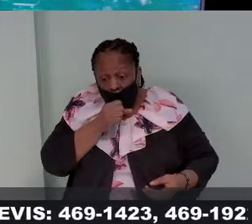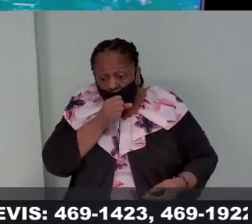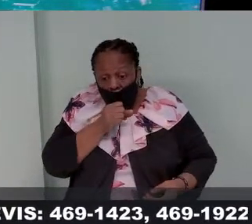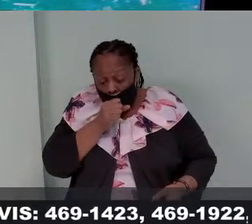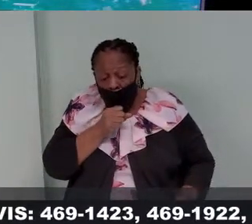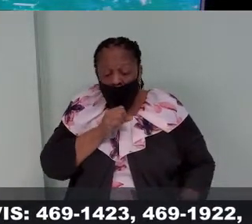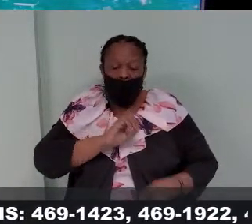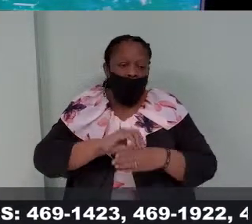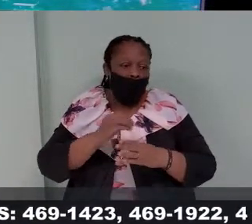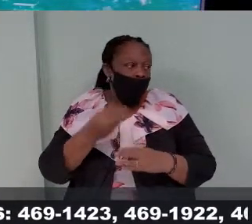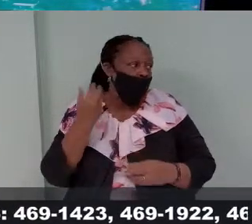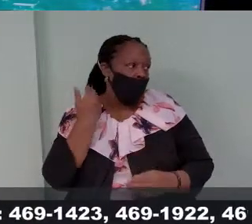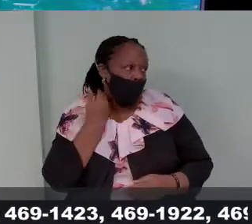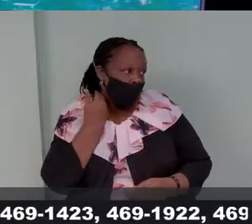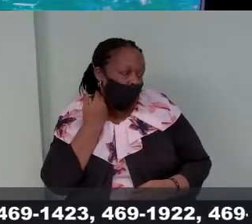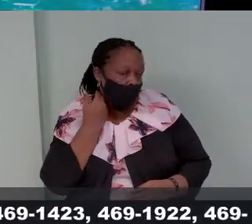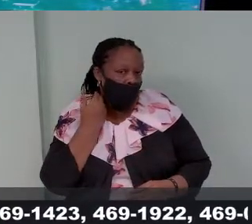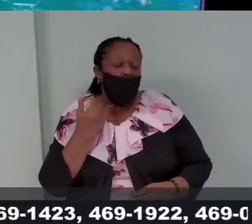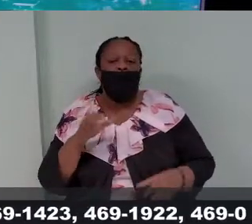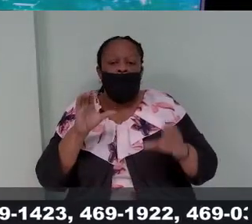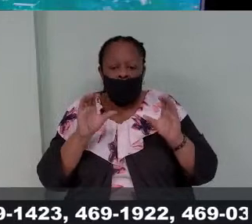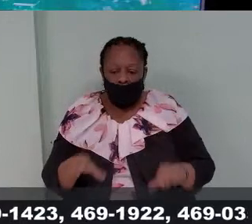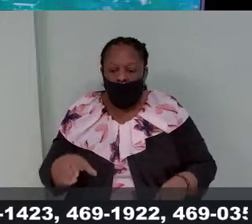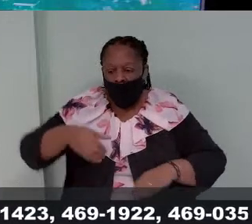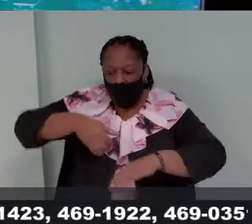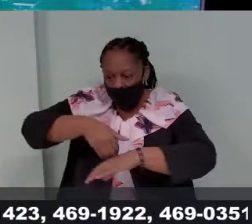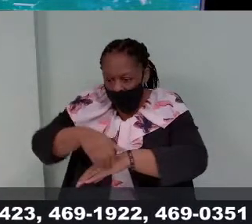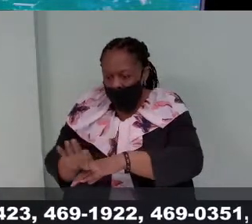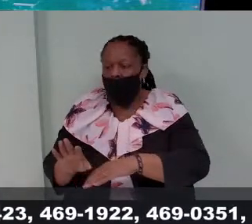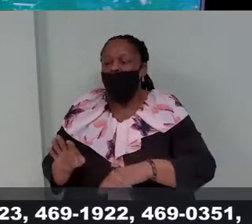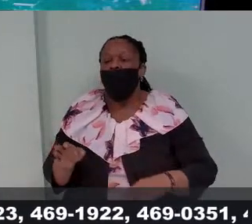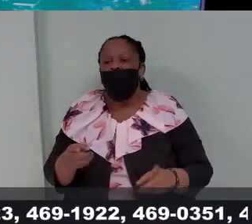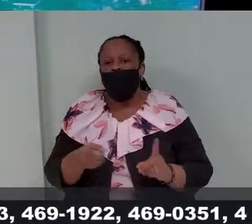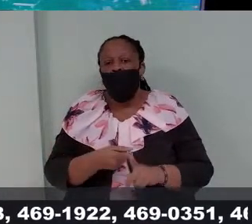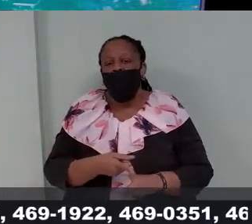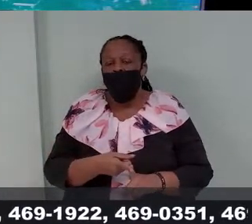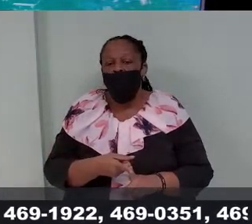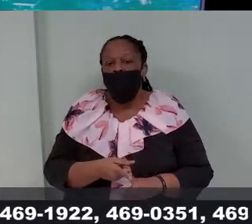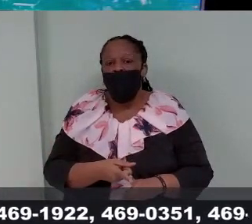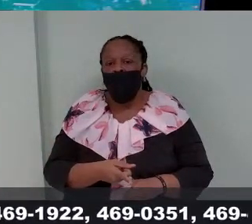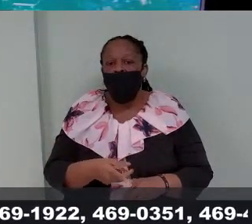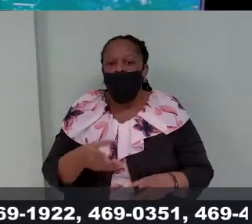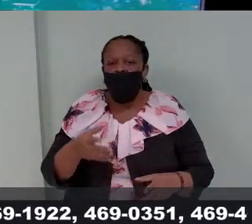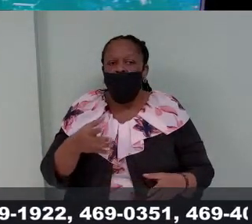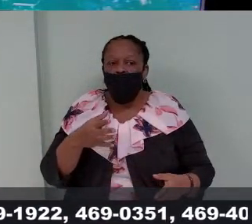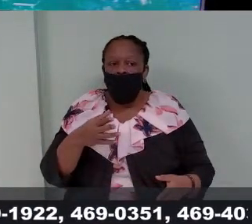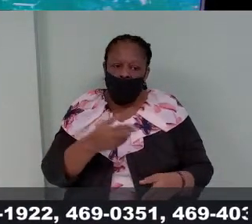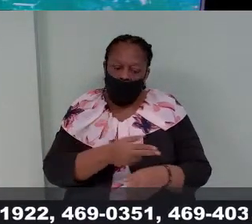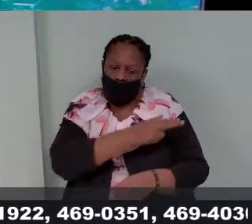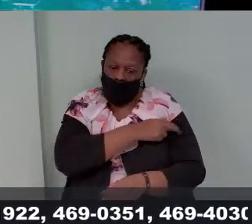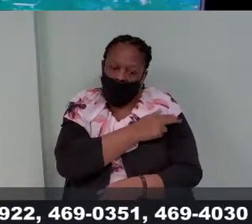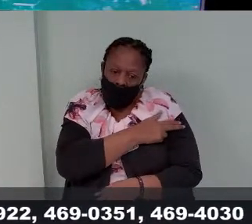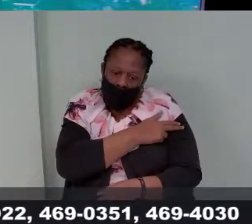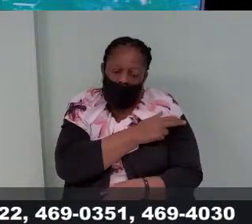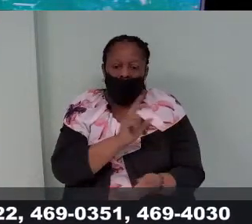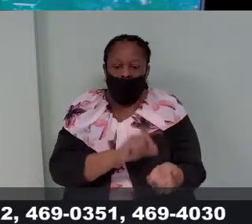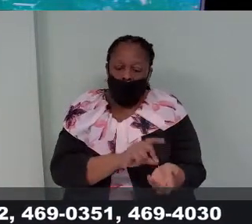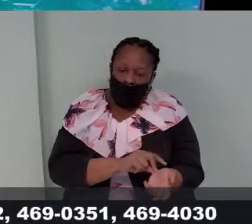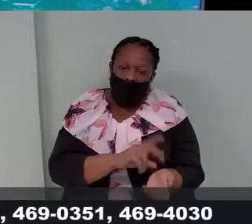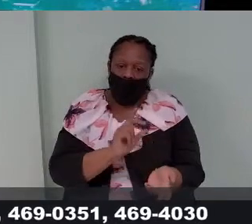of COVID-19, they can communicate that to the health team. And so there are other avenues within which this can be done.